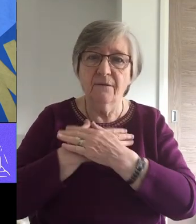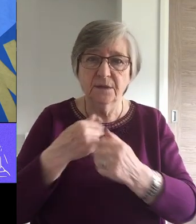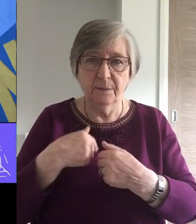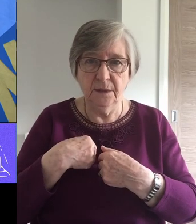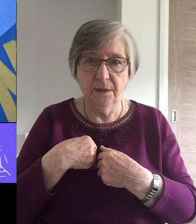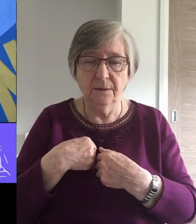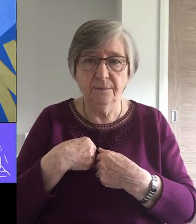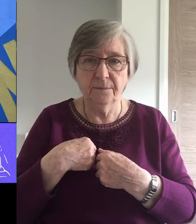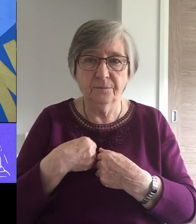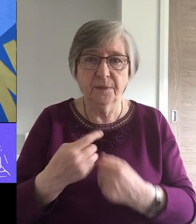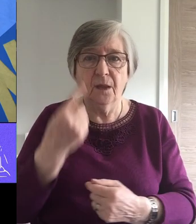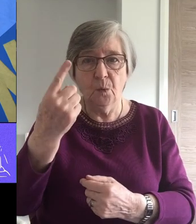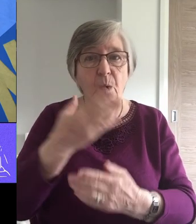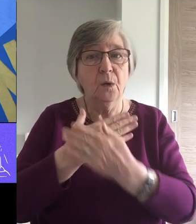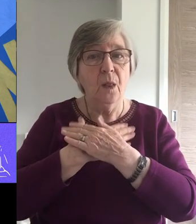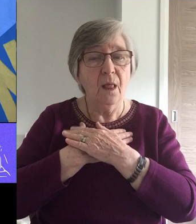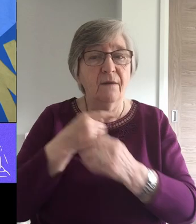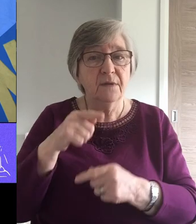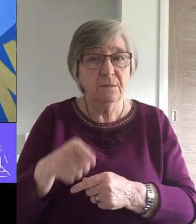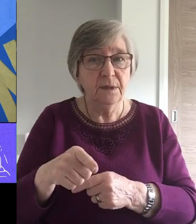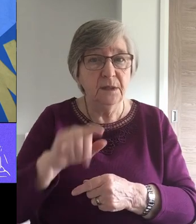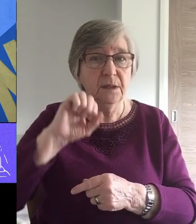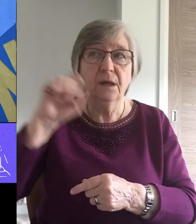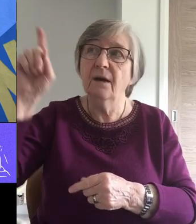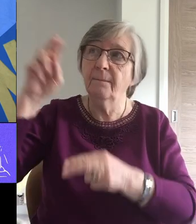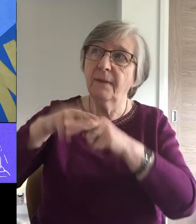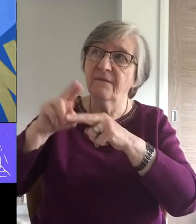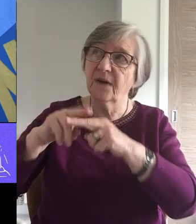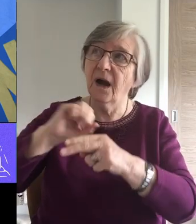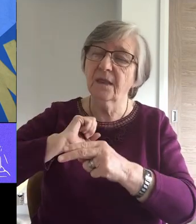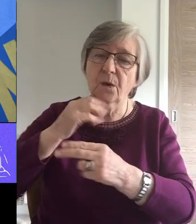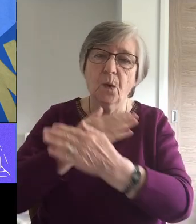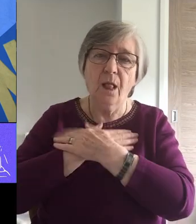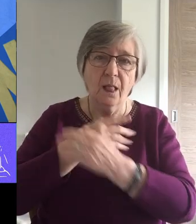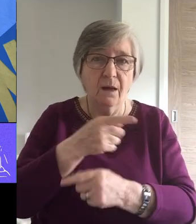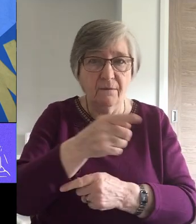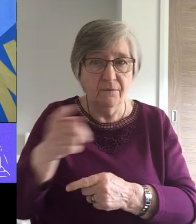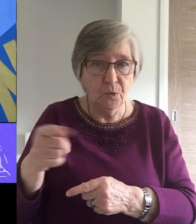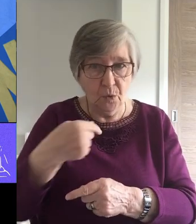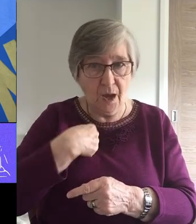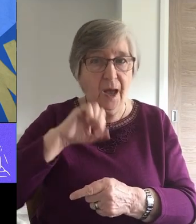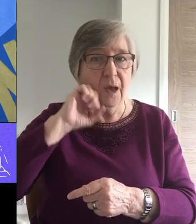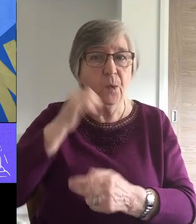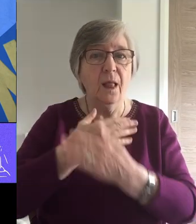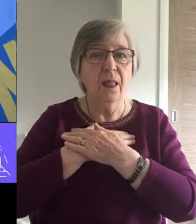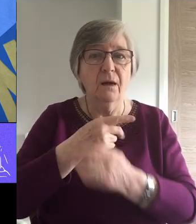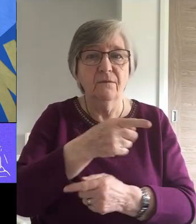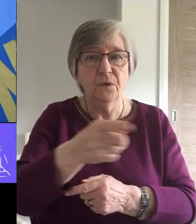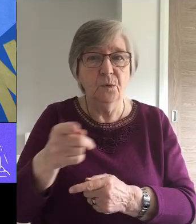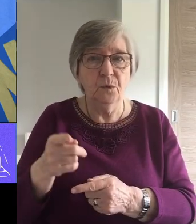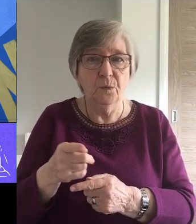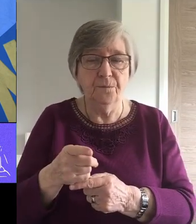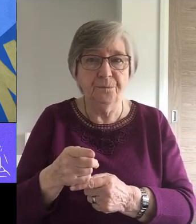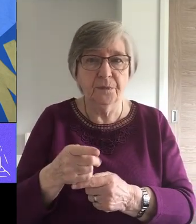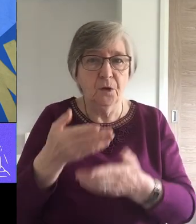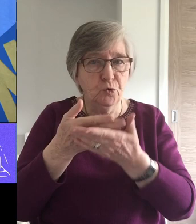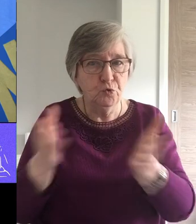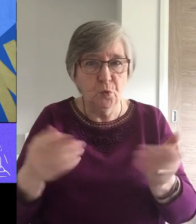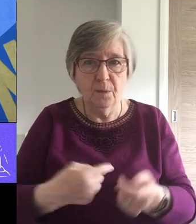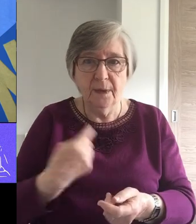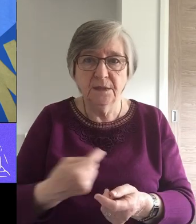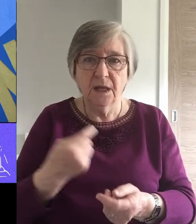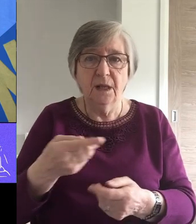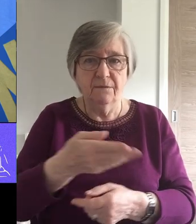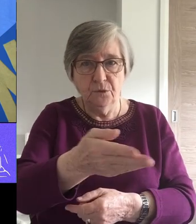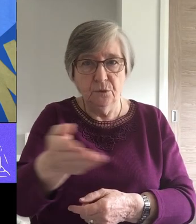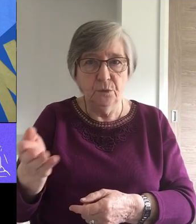me. The one who loves me will be loved by my Father, and I too will love them and show myself to